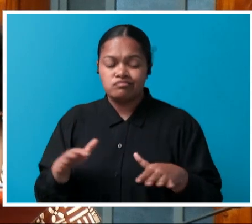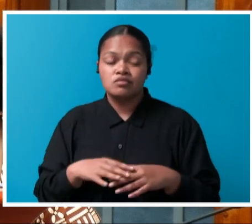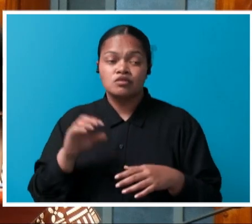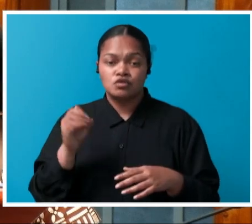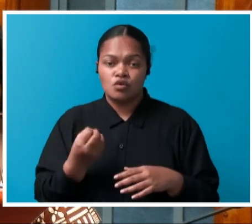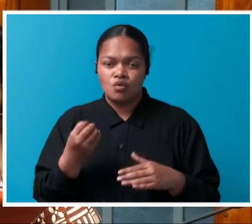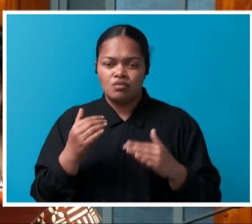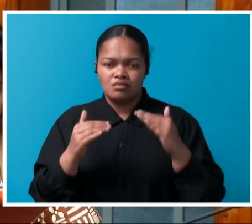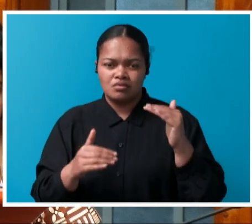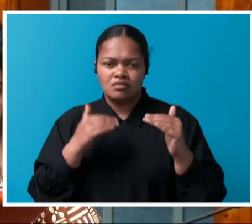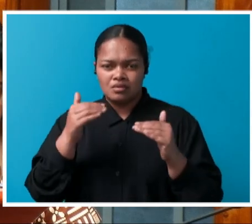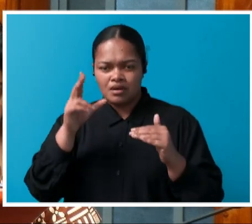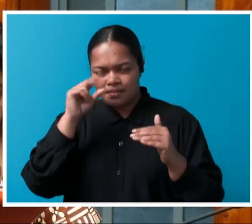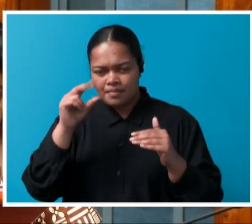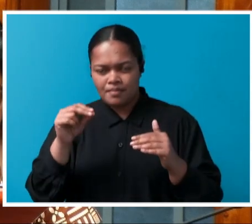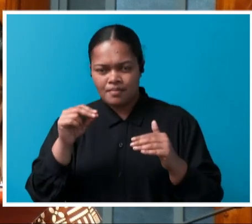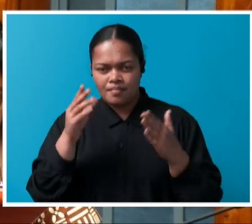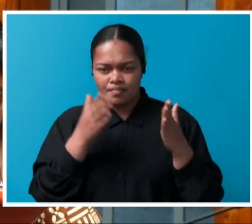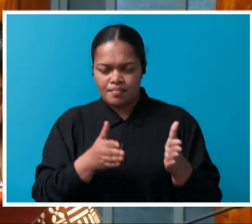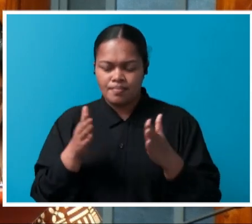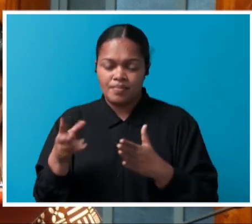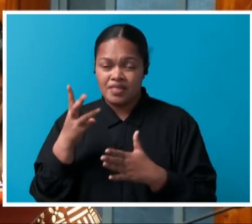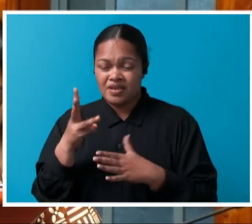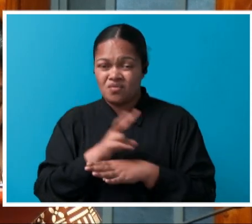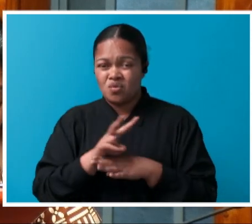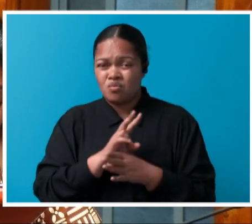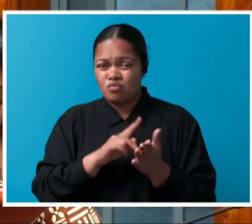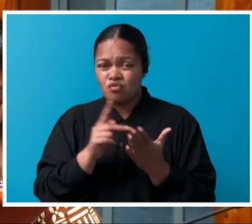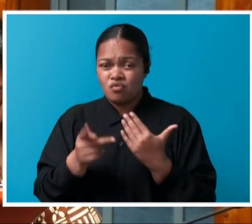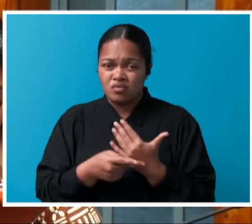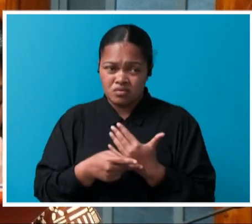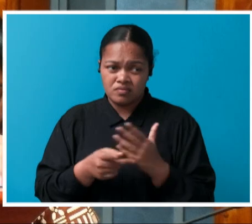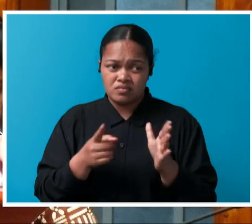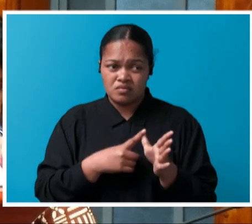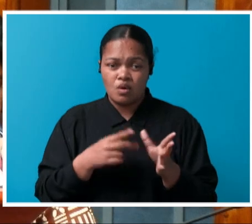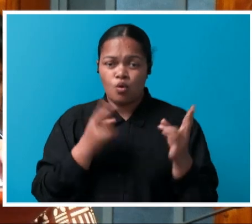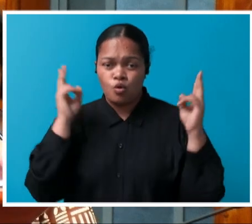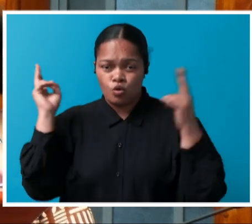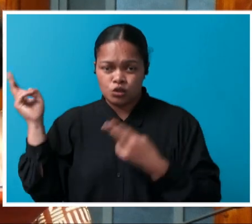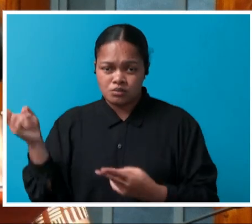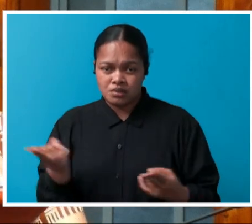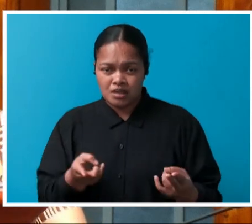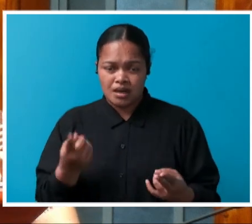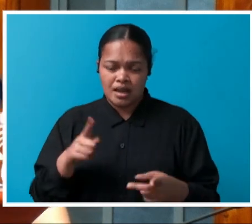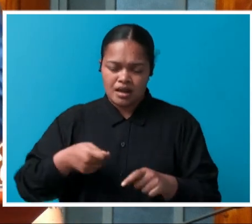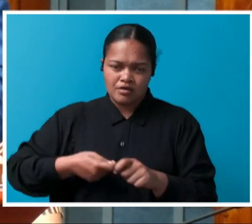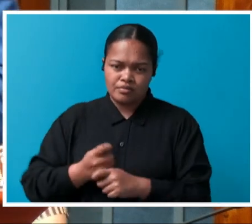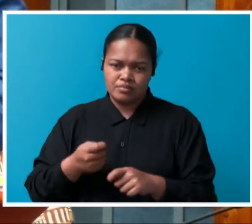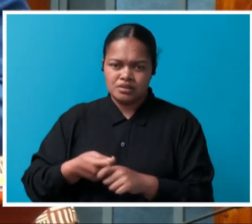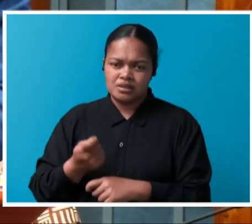competency-based and is offered through 3 vocational programs: automotive, hospitality, and carpentry and